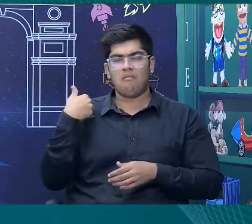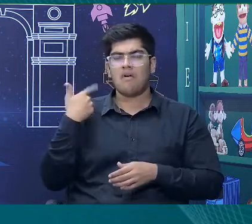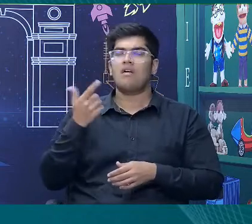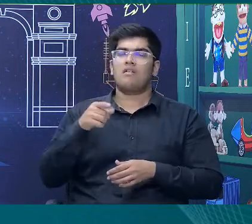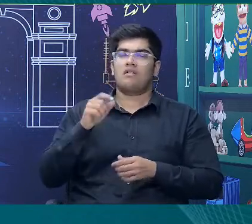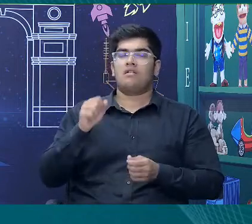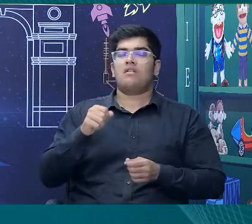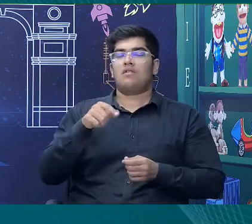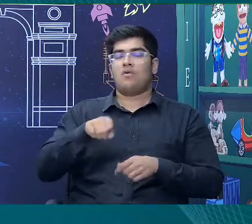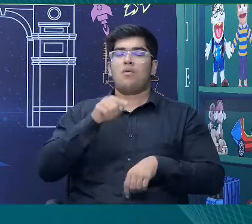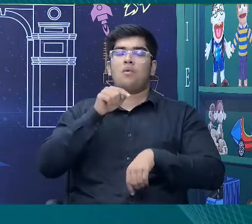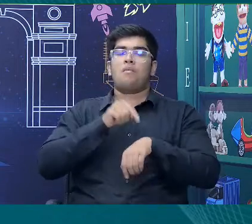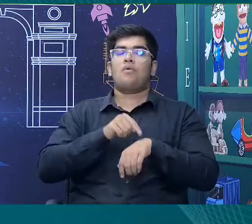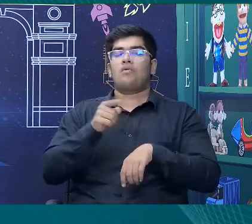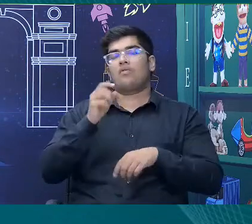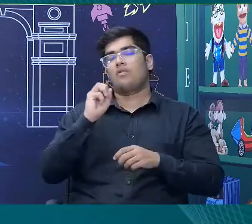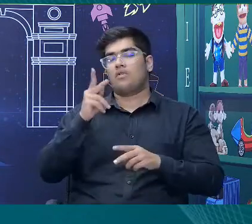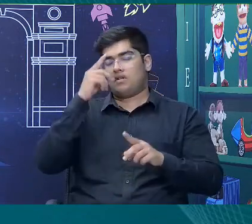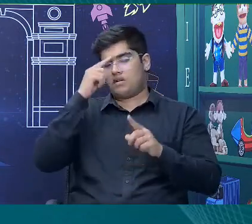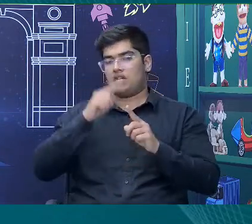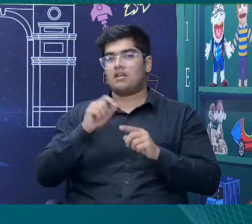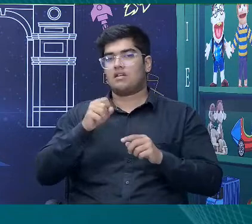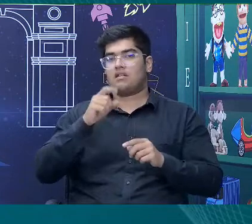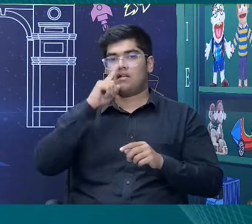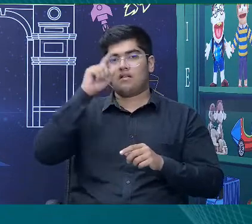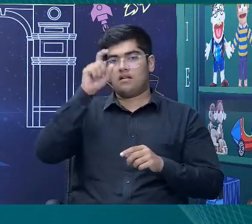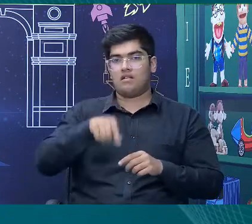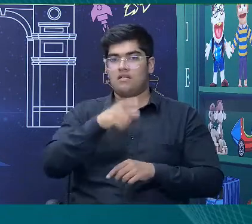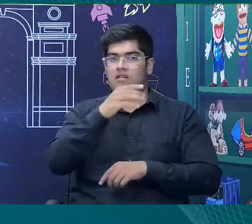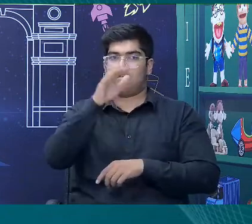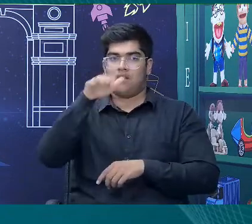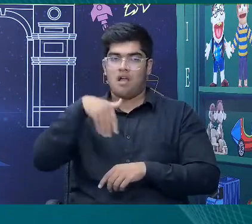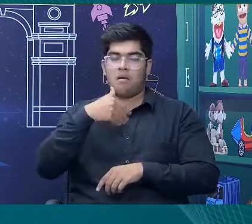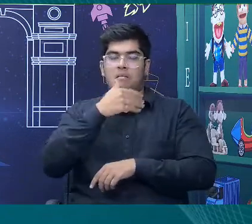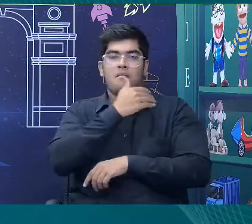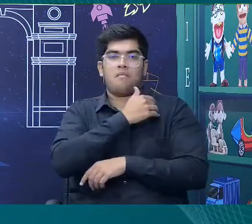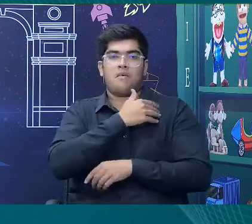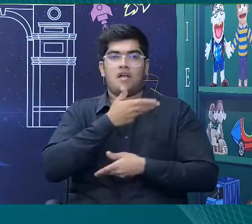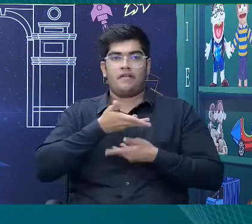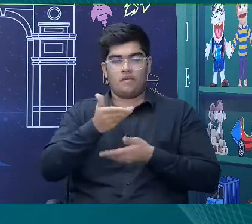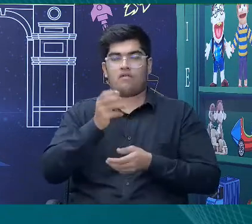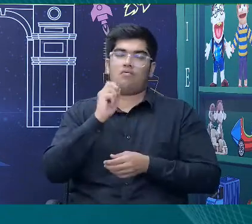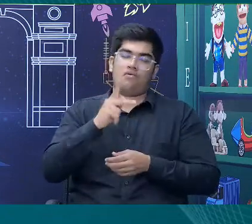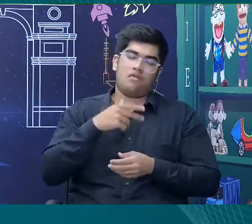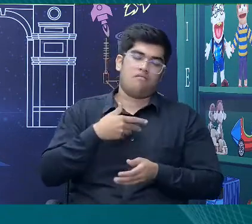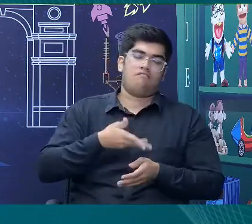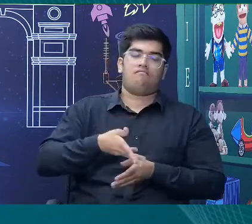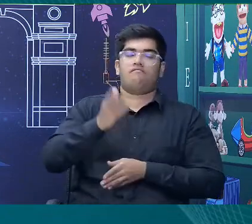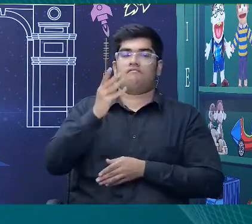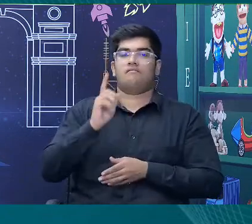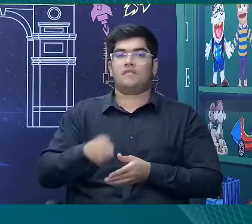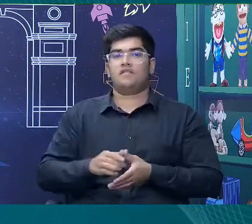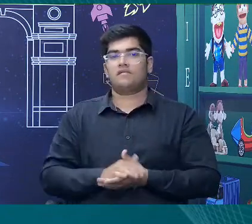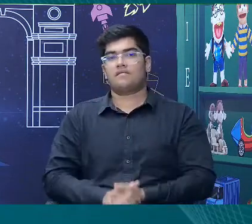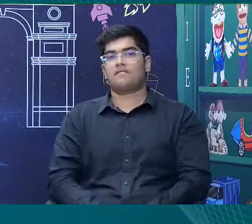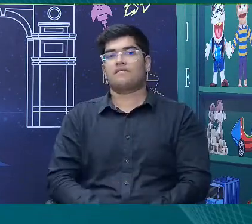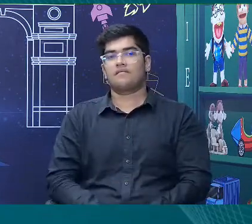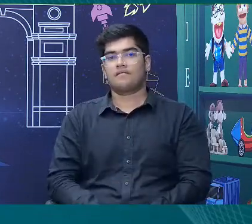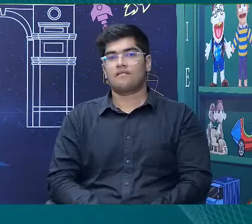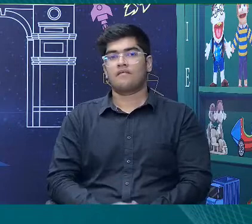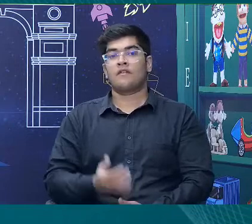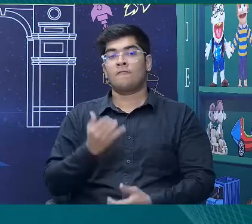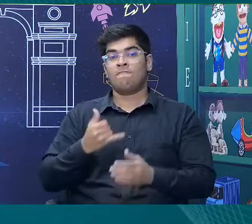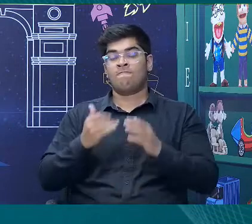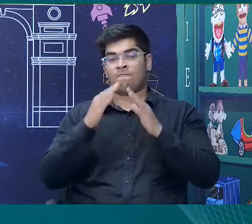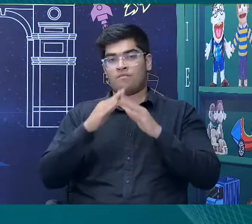this is the point where he gives in, where he feels that a lady has now come to invite him. He must not refuse. He goes. Yeah. Back at the